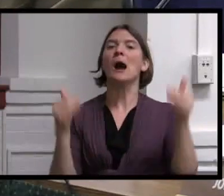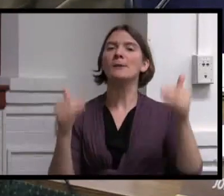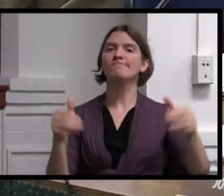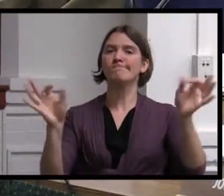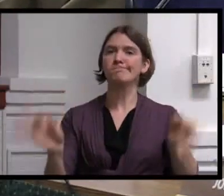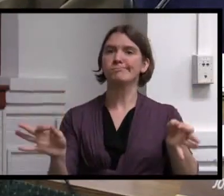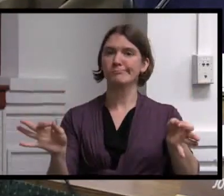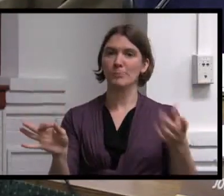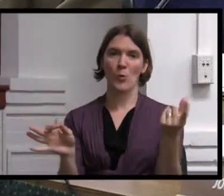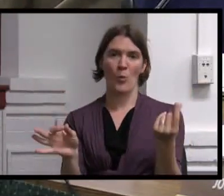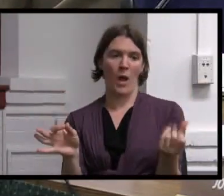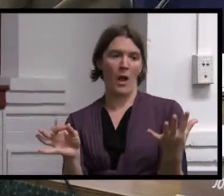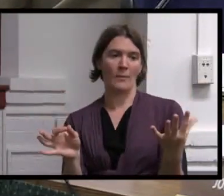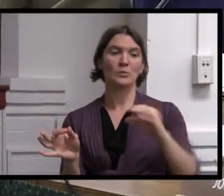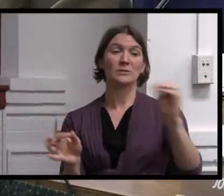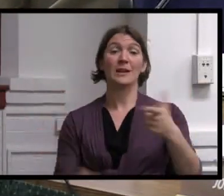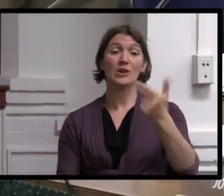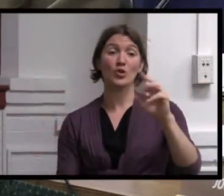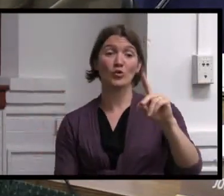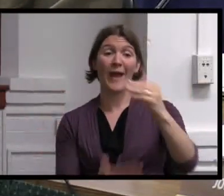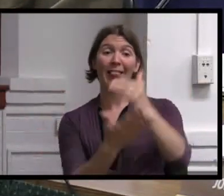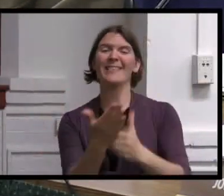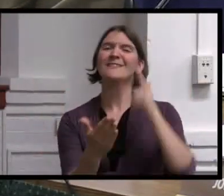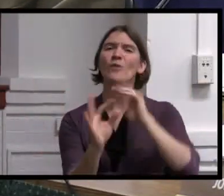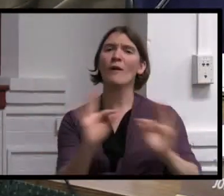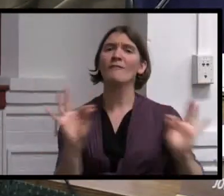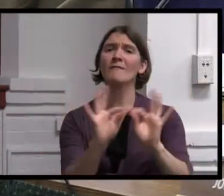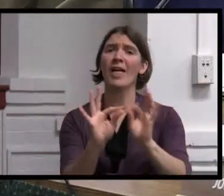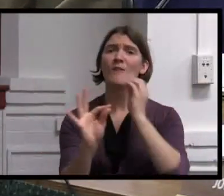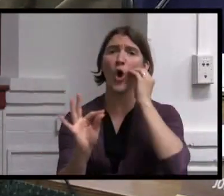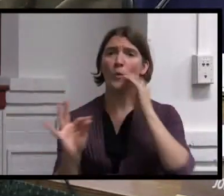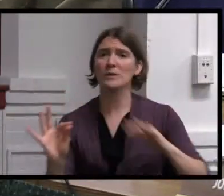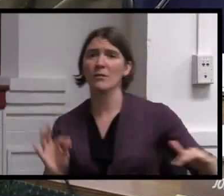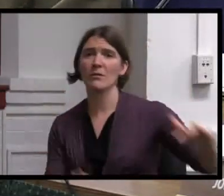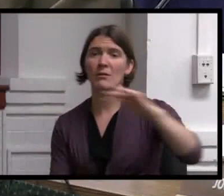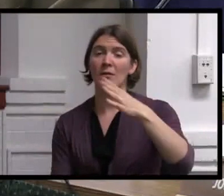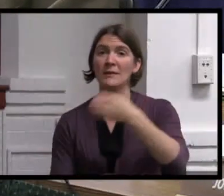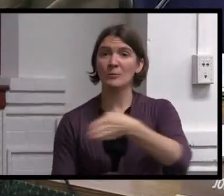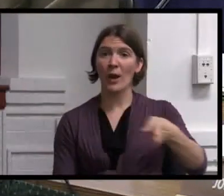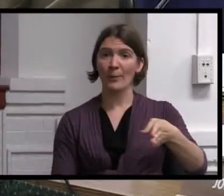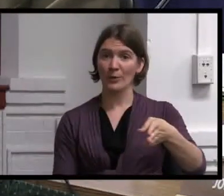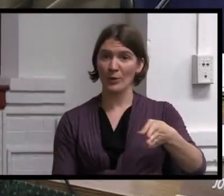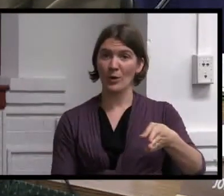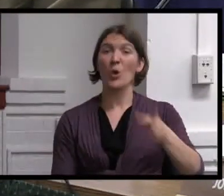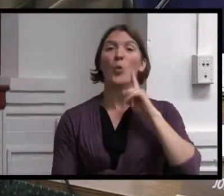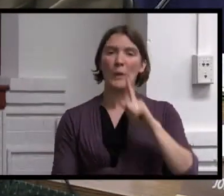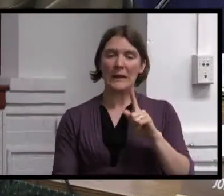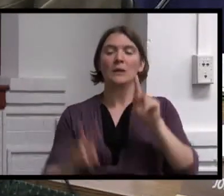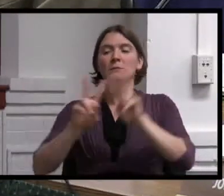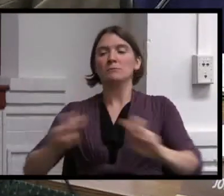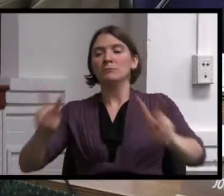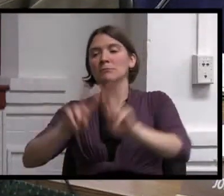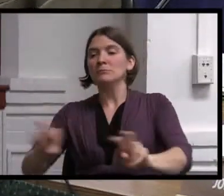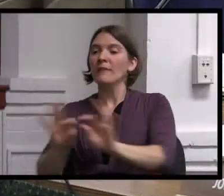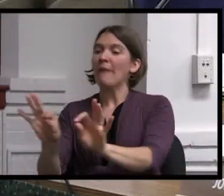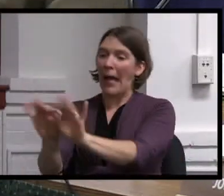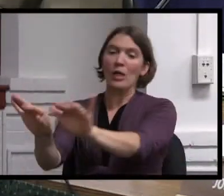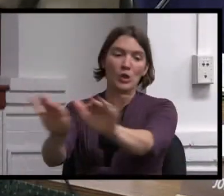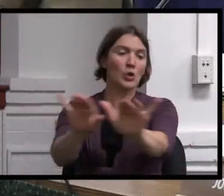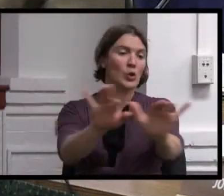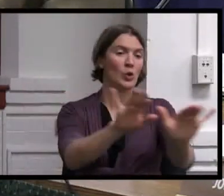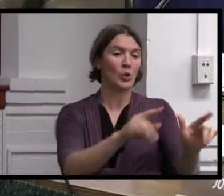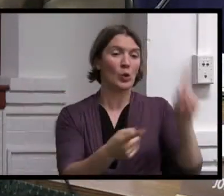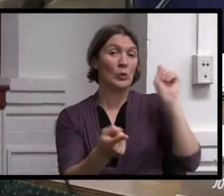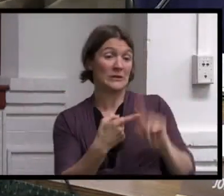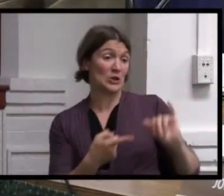actually calculate a tax rate is the grand list. And that's a process that's ongoing through the spring. Gets completed by about the 1st of June, and